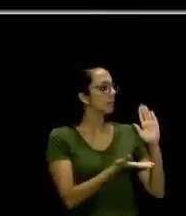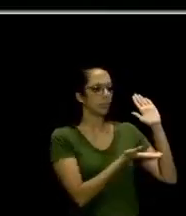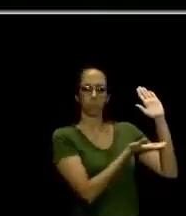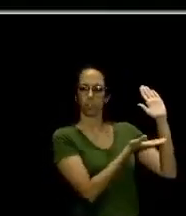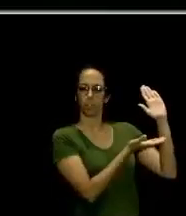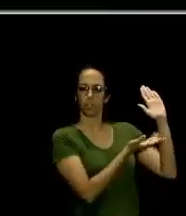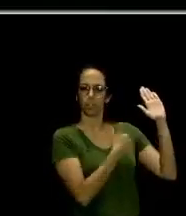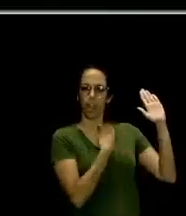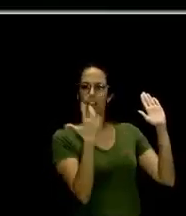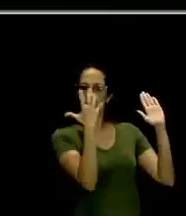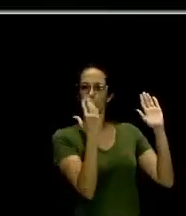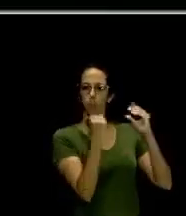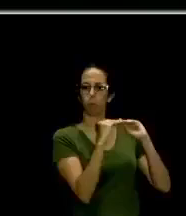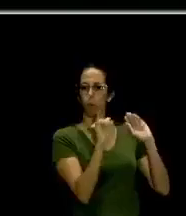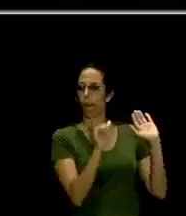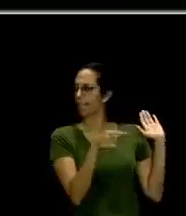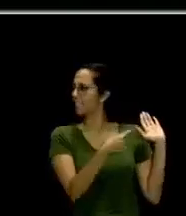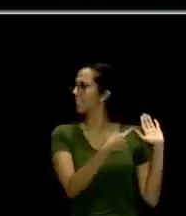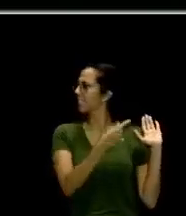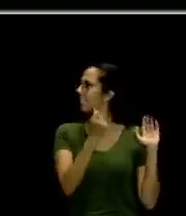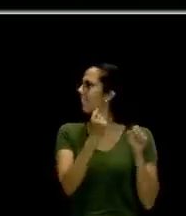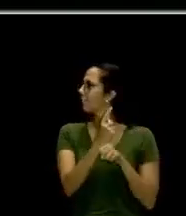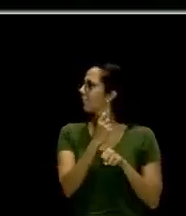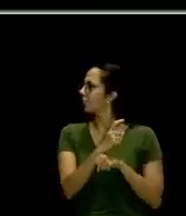like this every year, too.